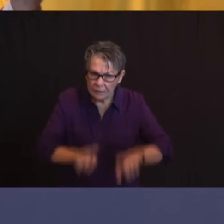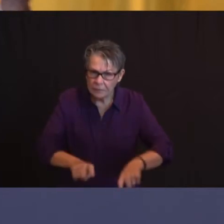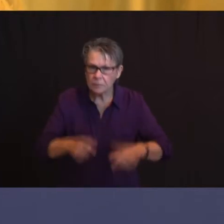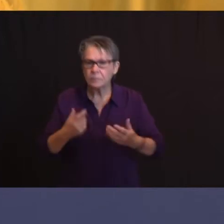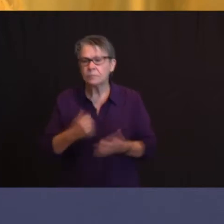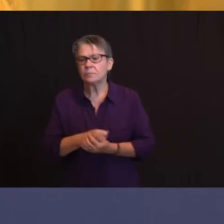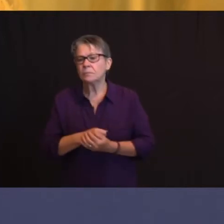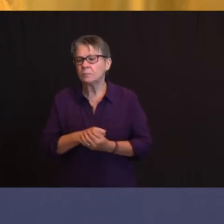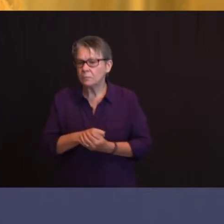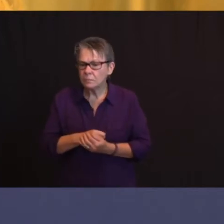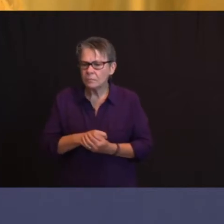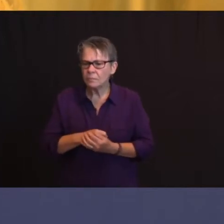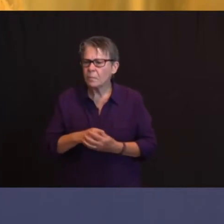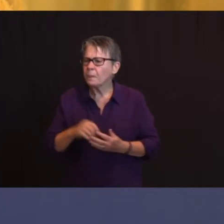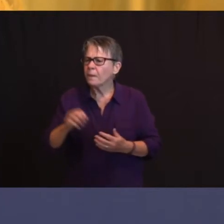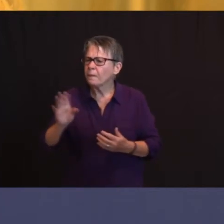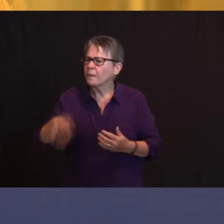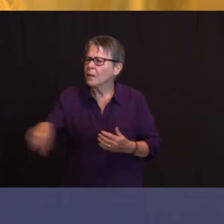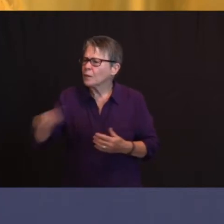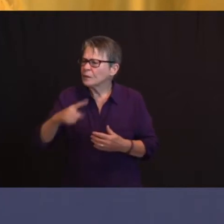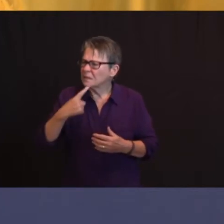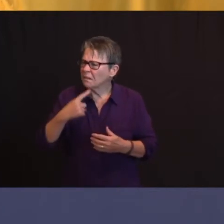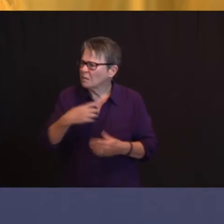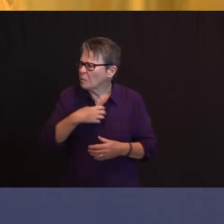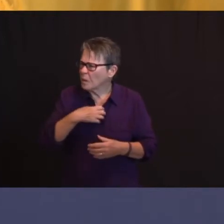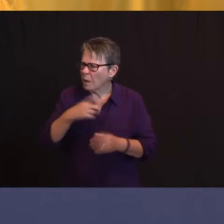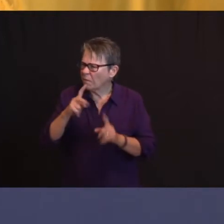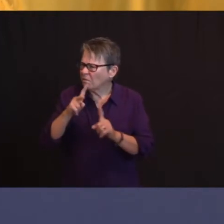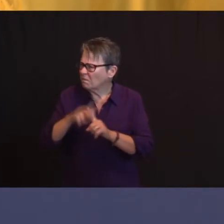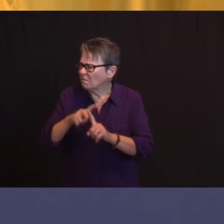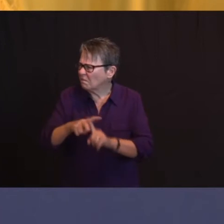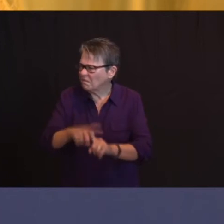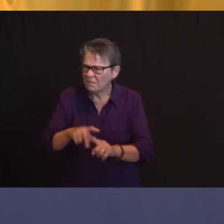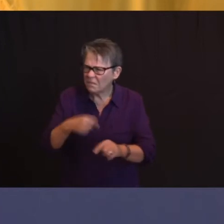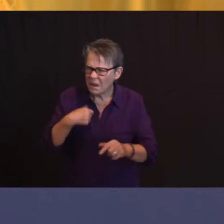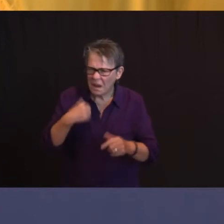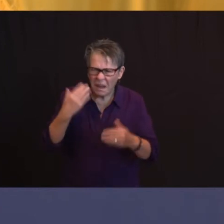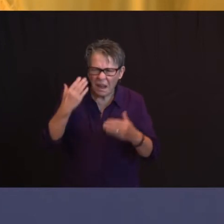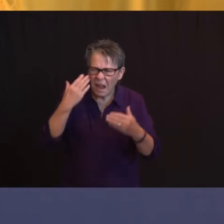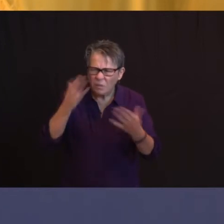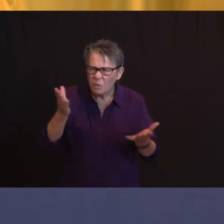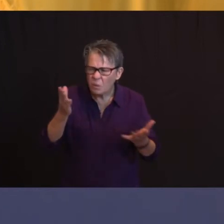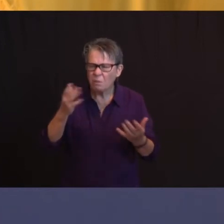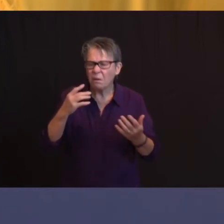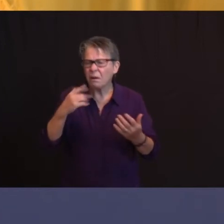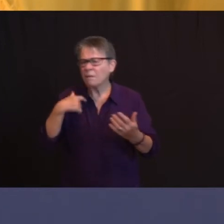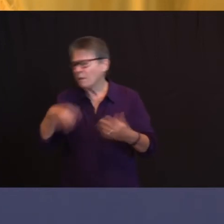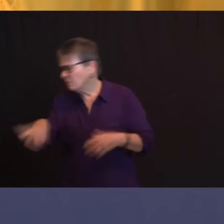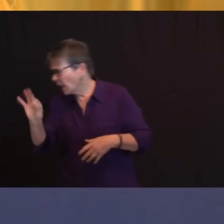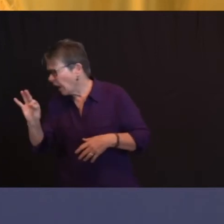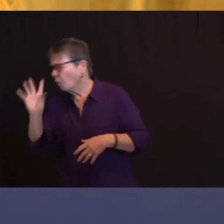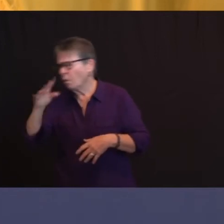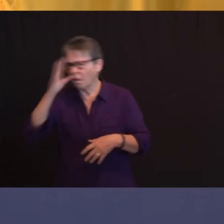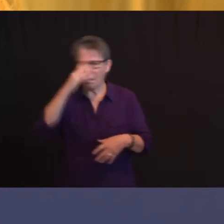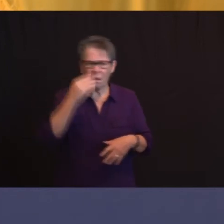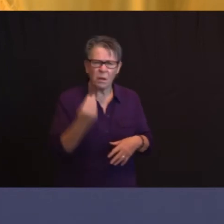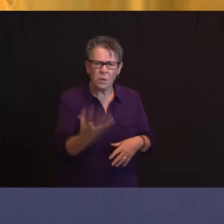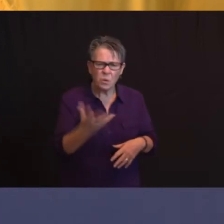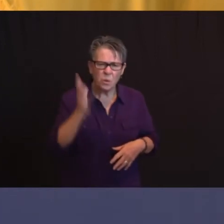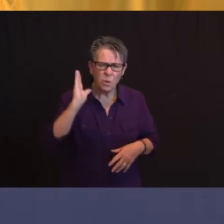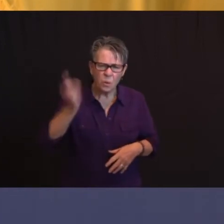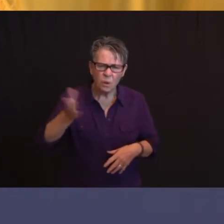me, Paramel and Mahan will check in and come back to you with the details on what is actually happening. Judy, how high can